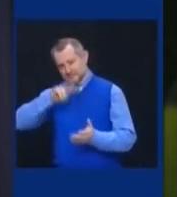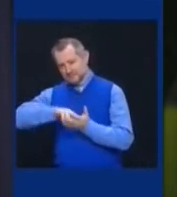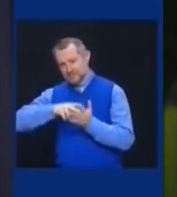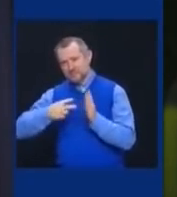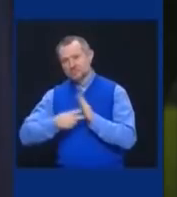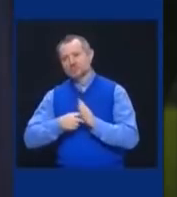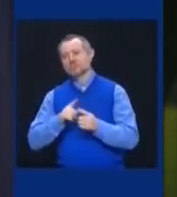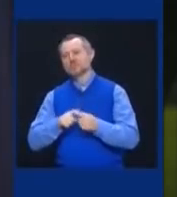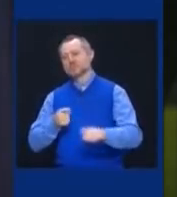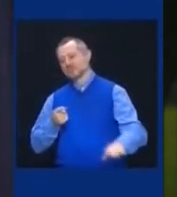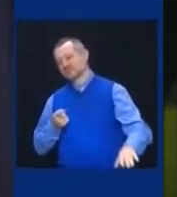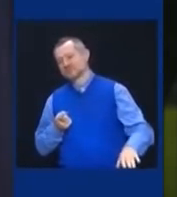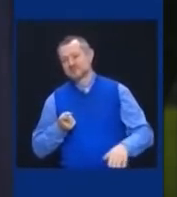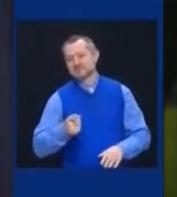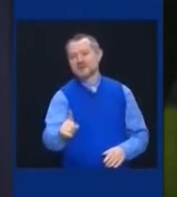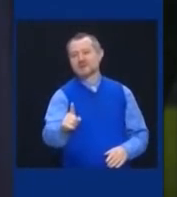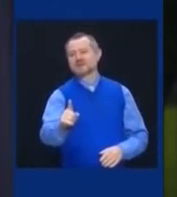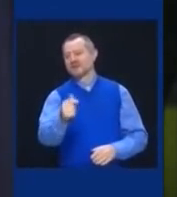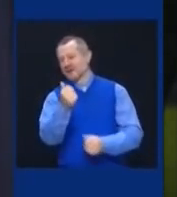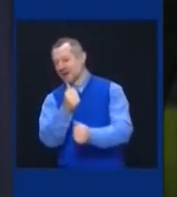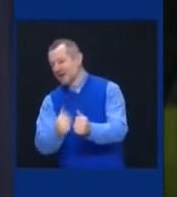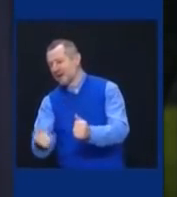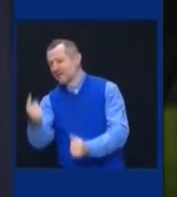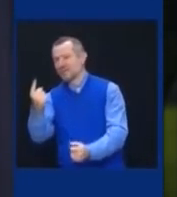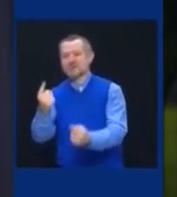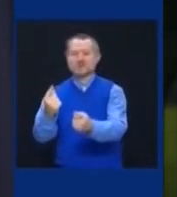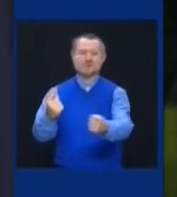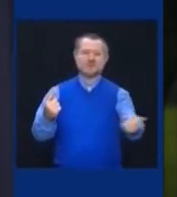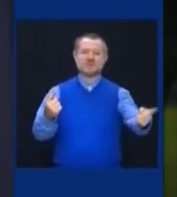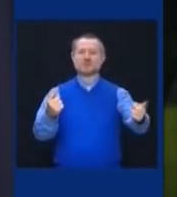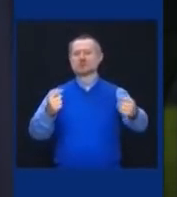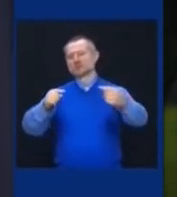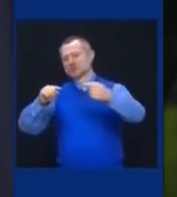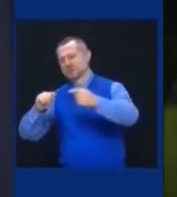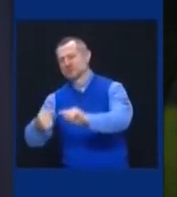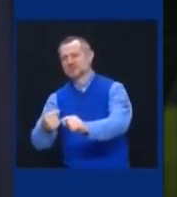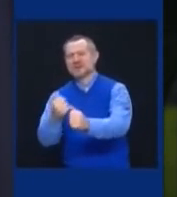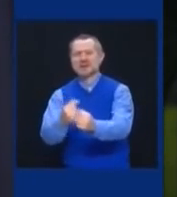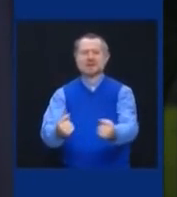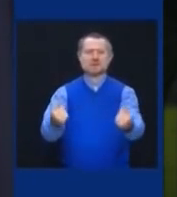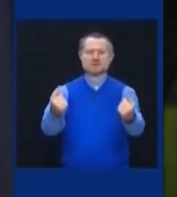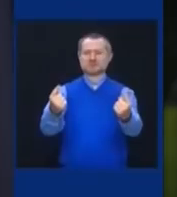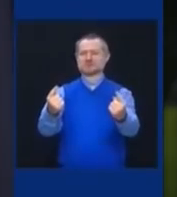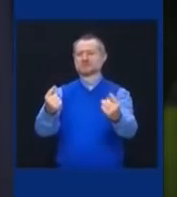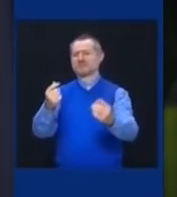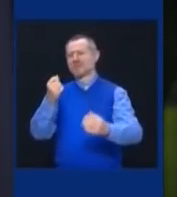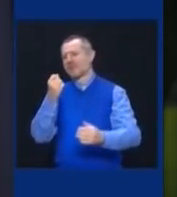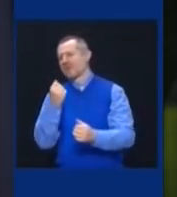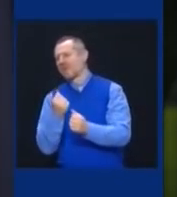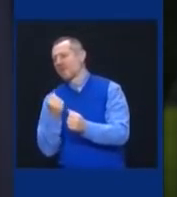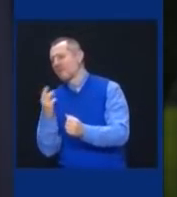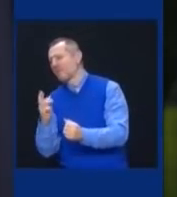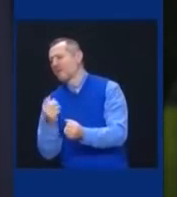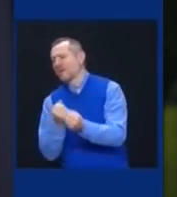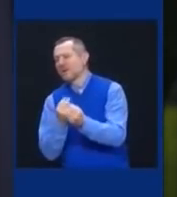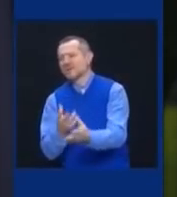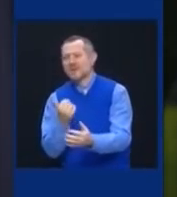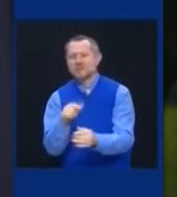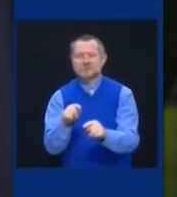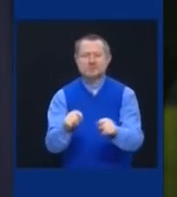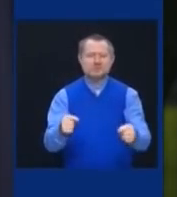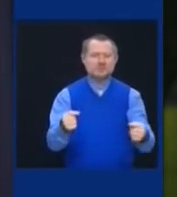anyone or hurt anyone. Oh, no. Or cause anyone any pain. No, not you.